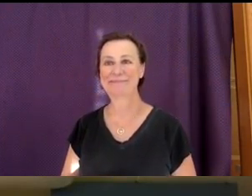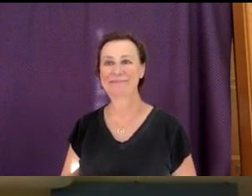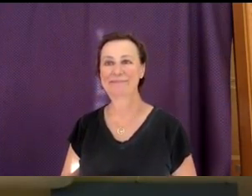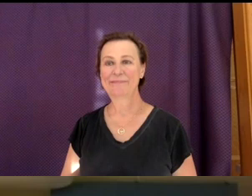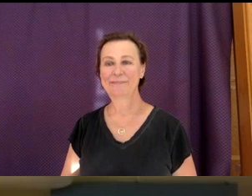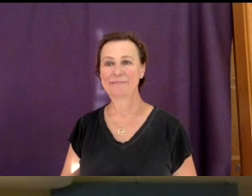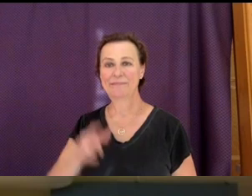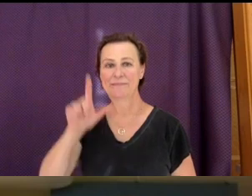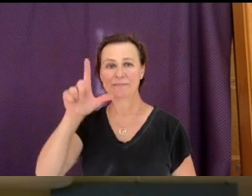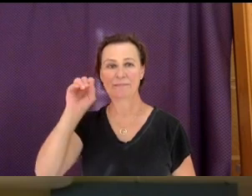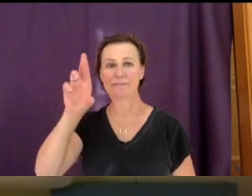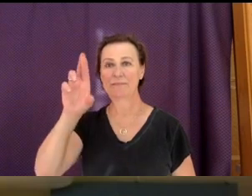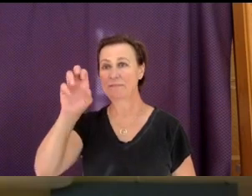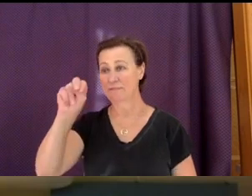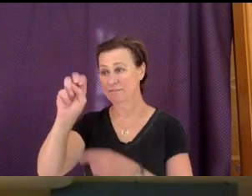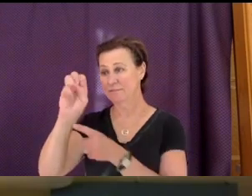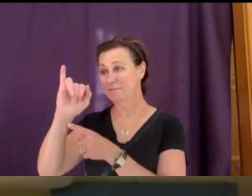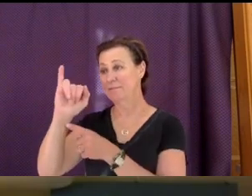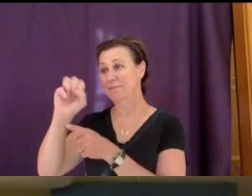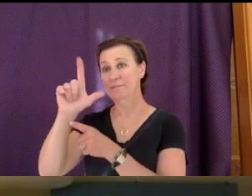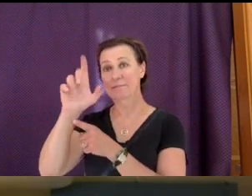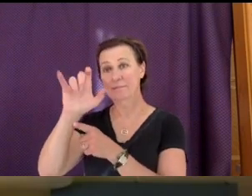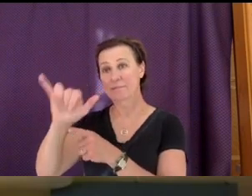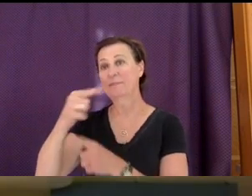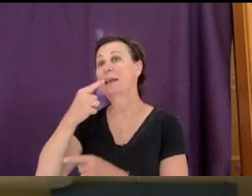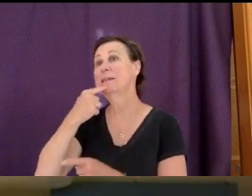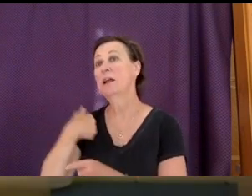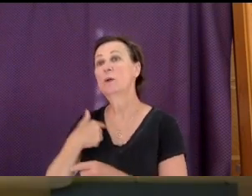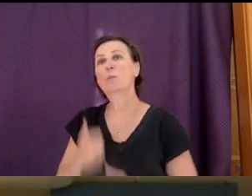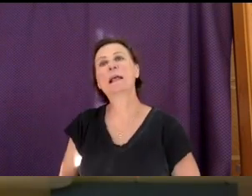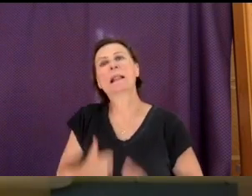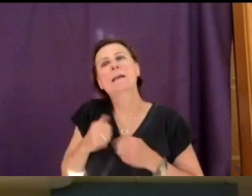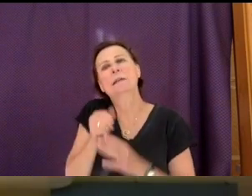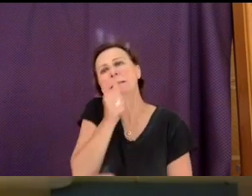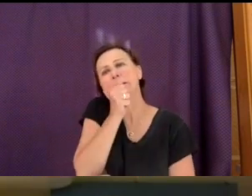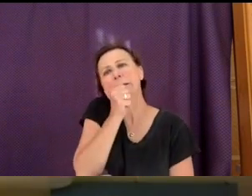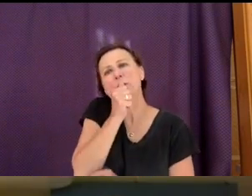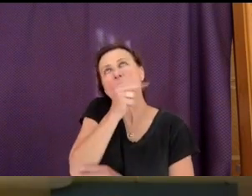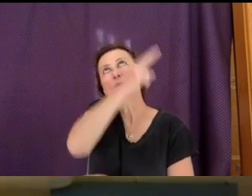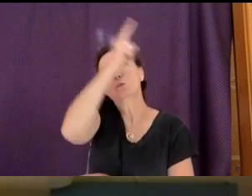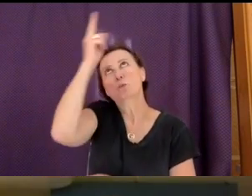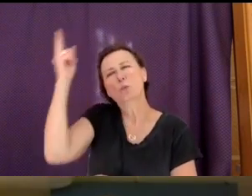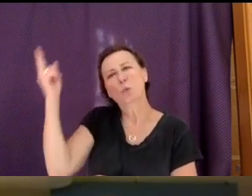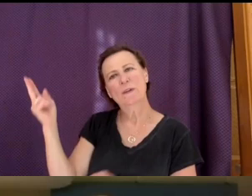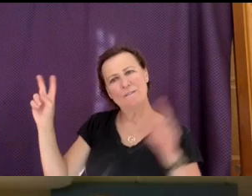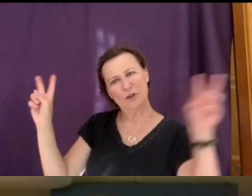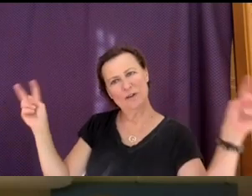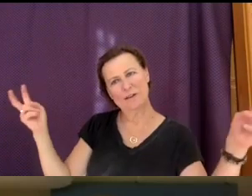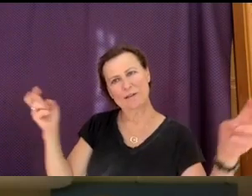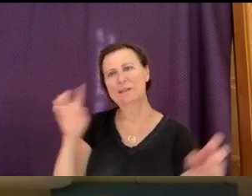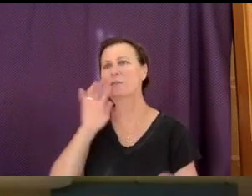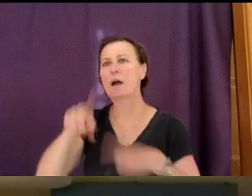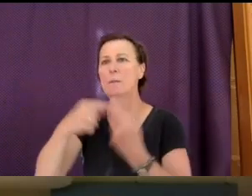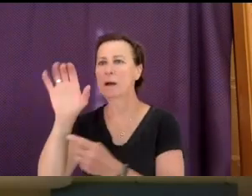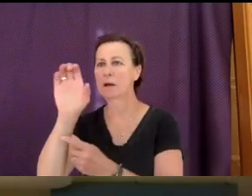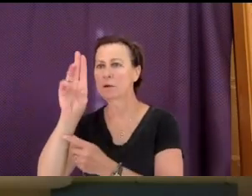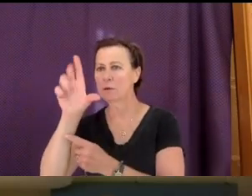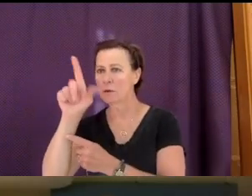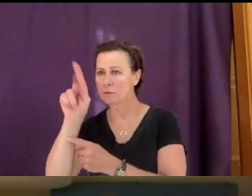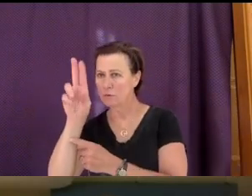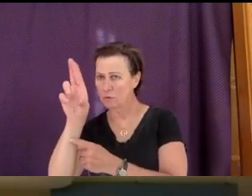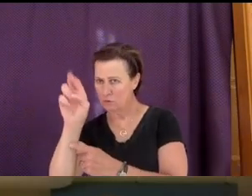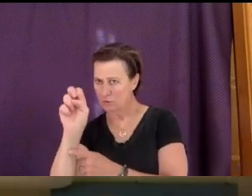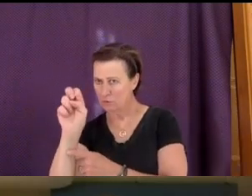Lauren Isley says we live in a secret universe. He's talking about culture, the